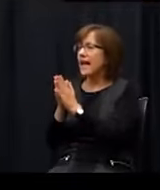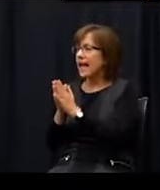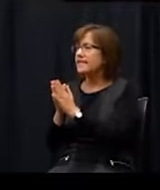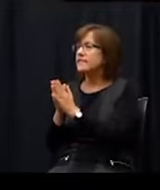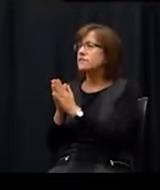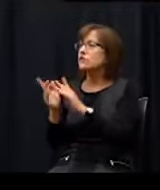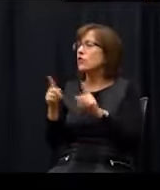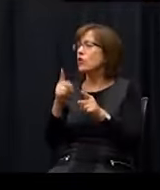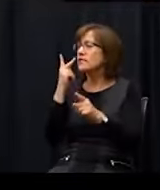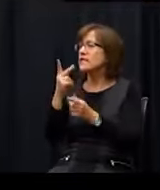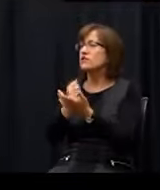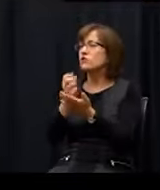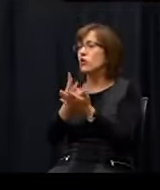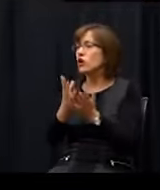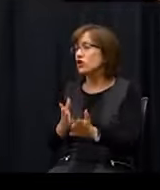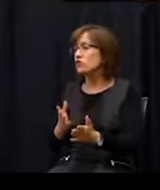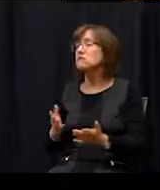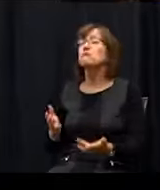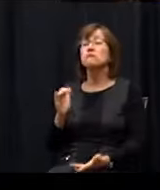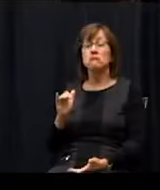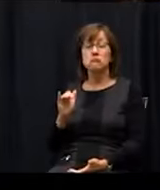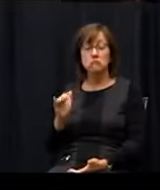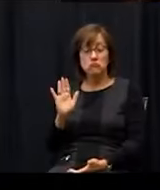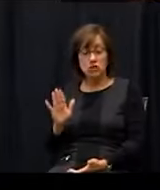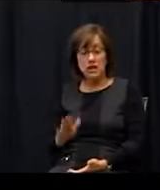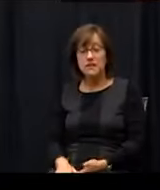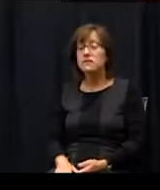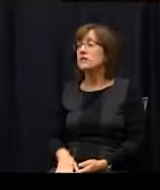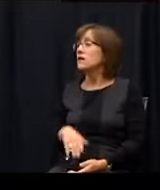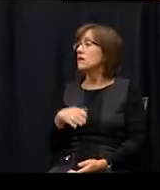social worker? Okay, great. Anything else?